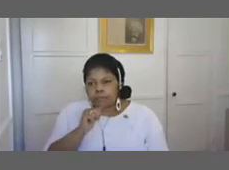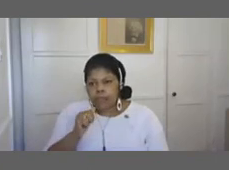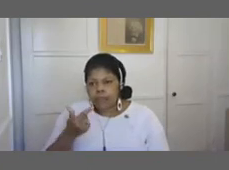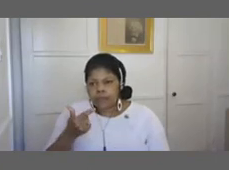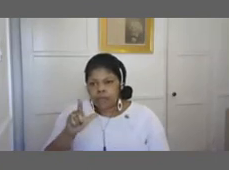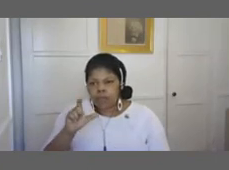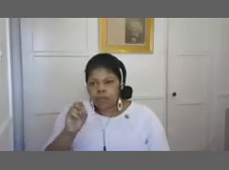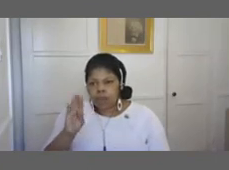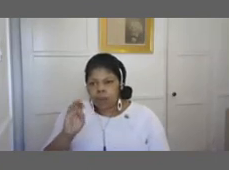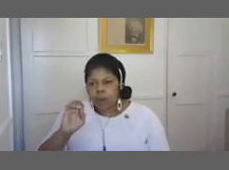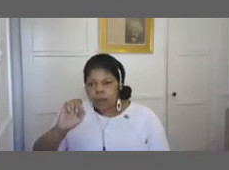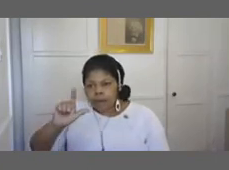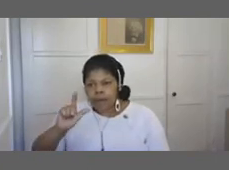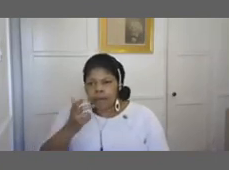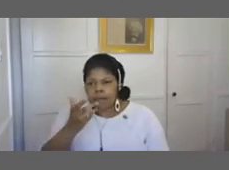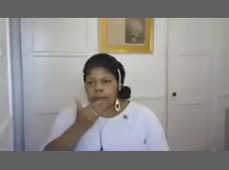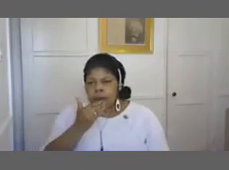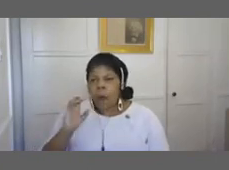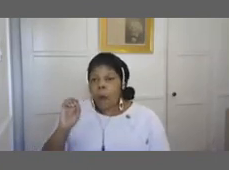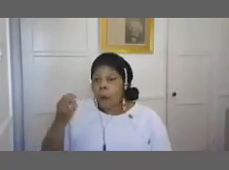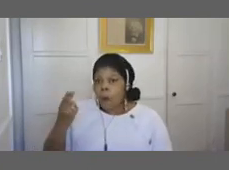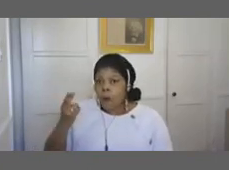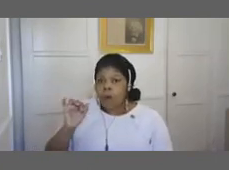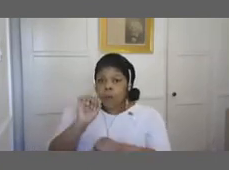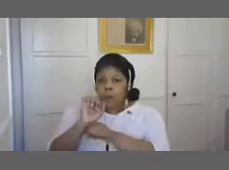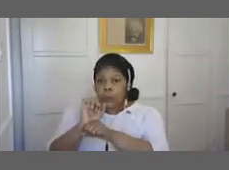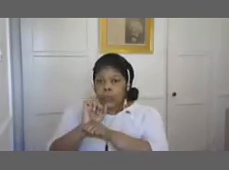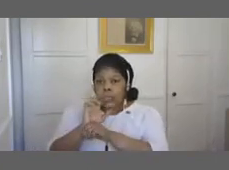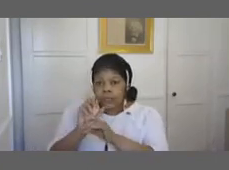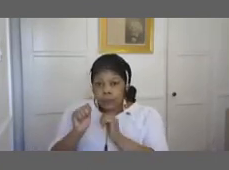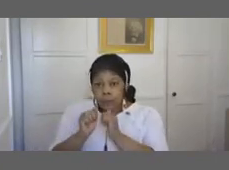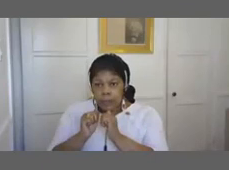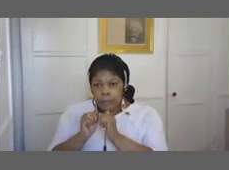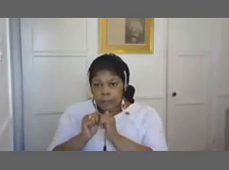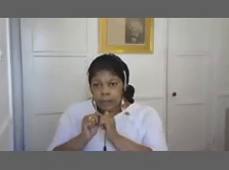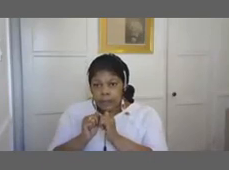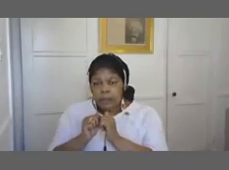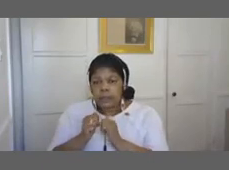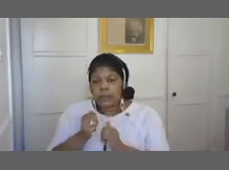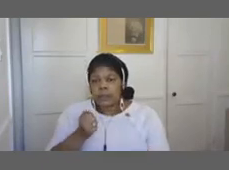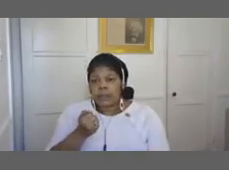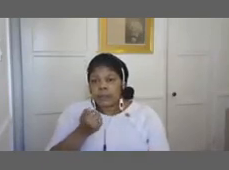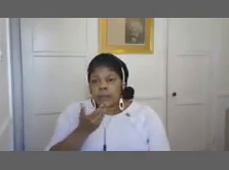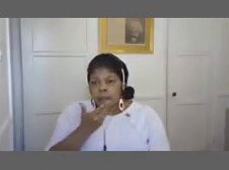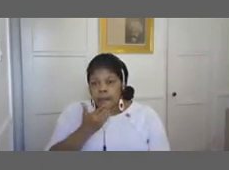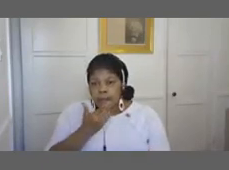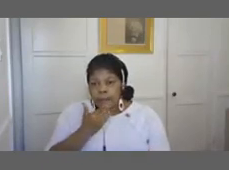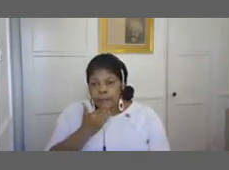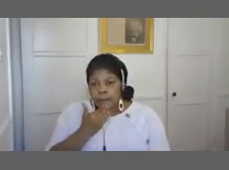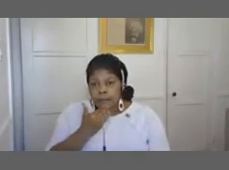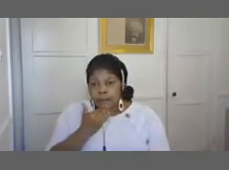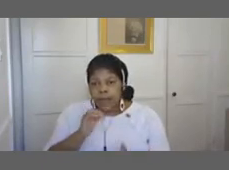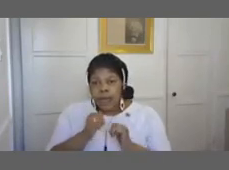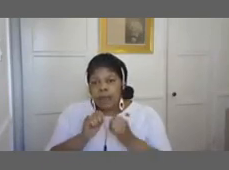Okey-doke. Oh, working with a color picker. Yeah, another way to edit colors again. So this one, which was originally